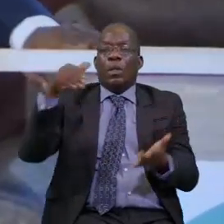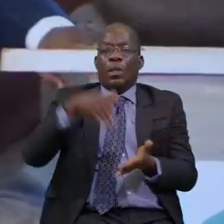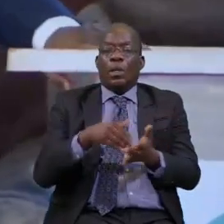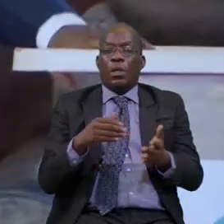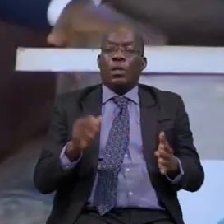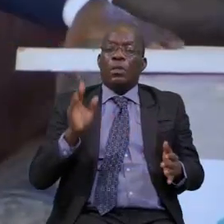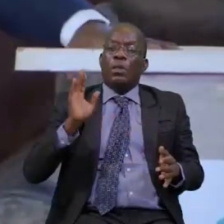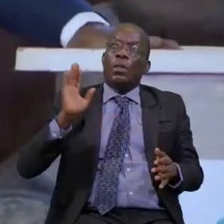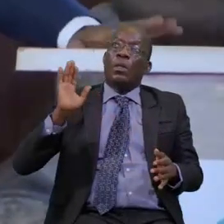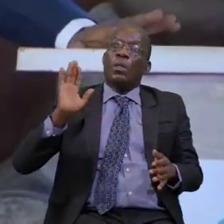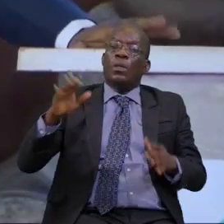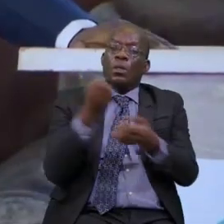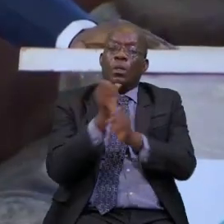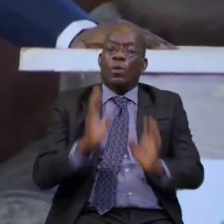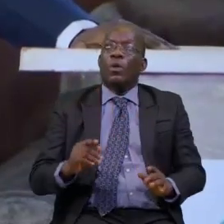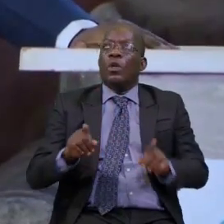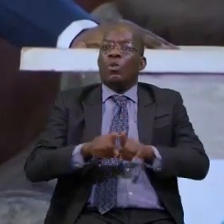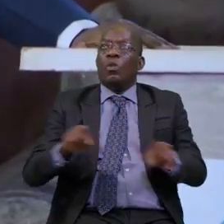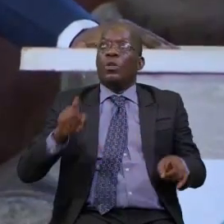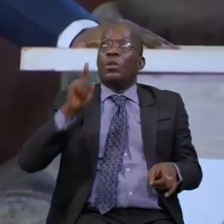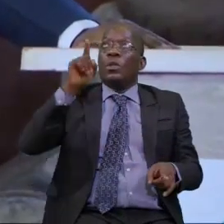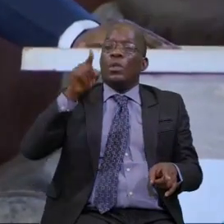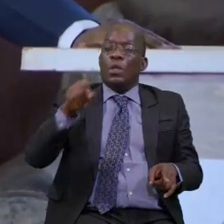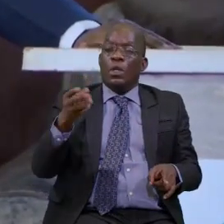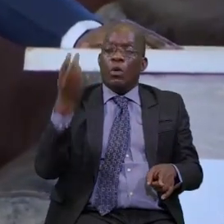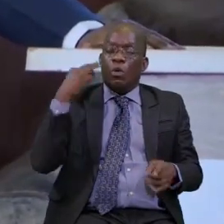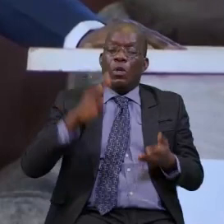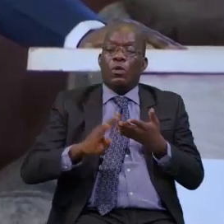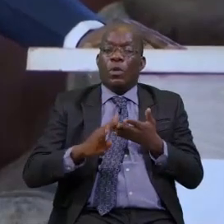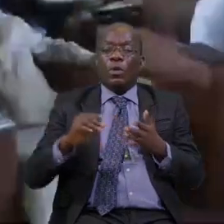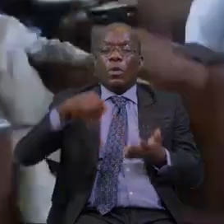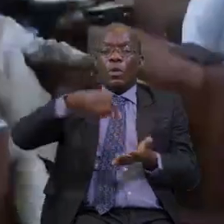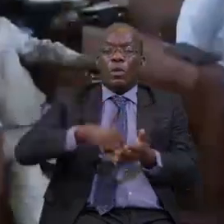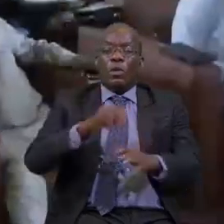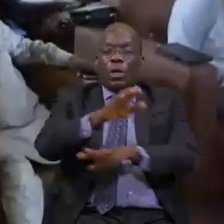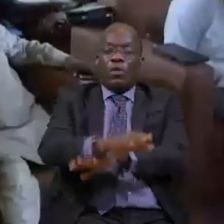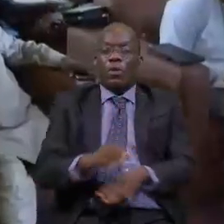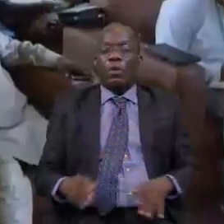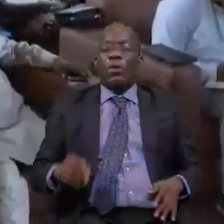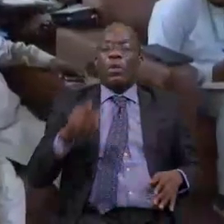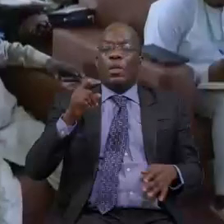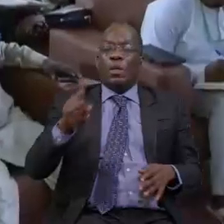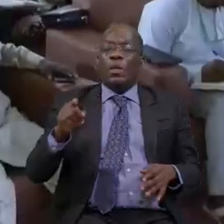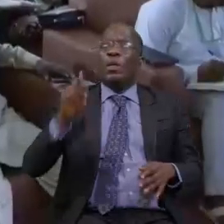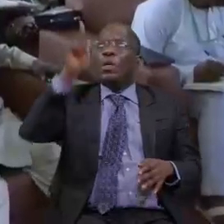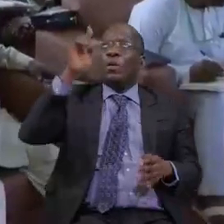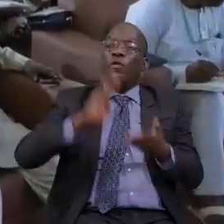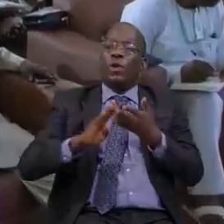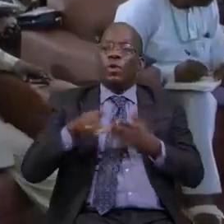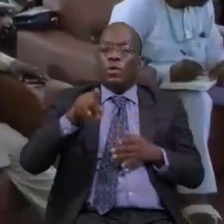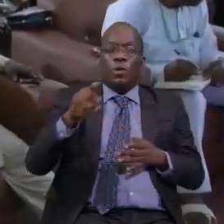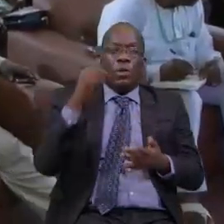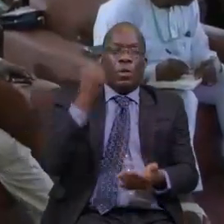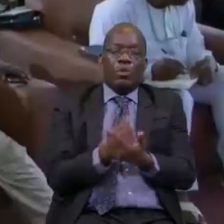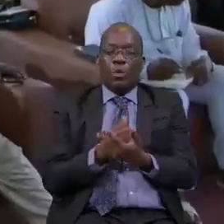he was forgiven. This afternoon, he forgives you. You look